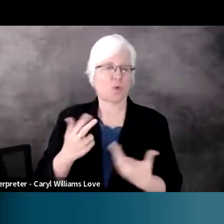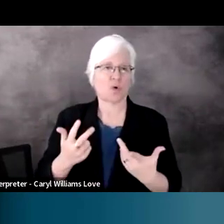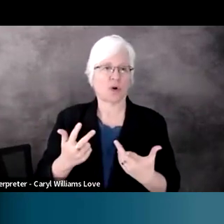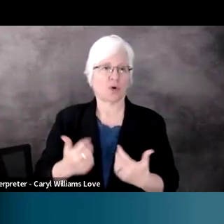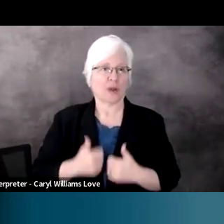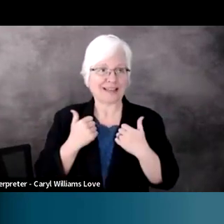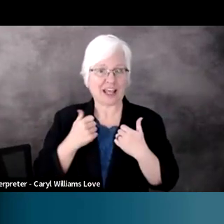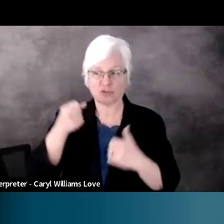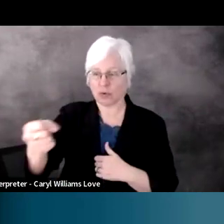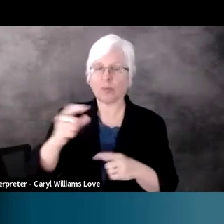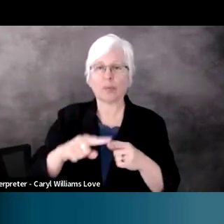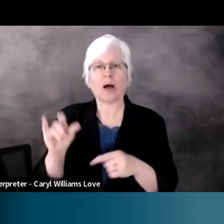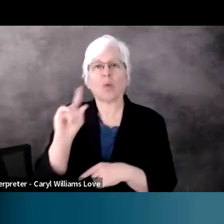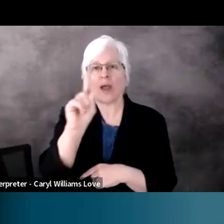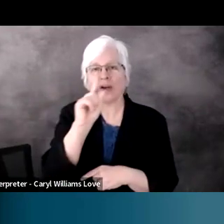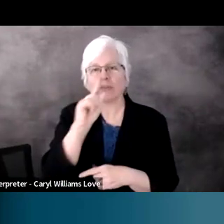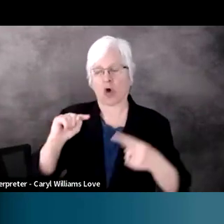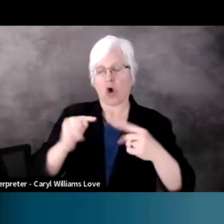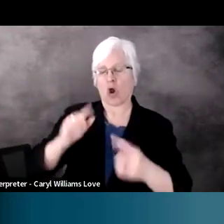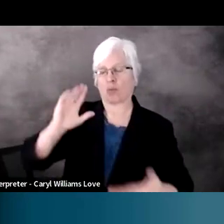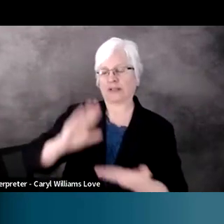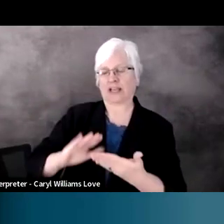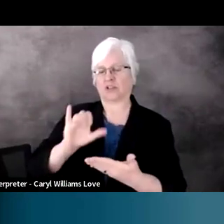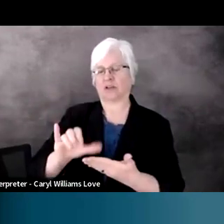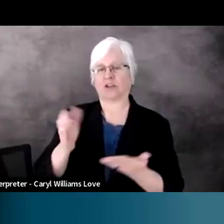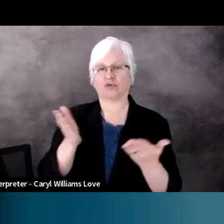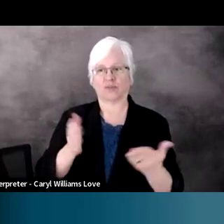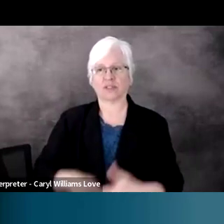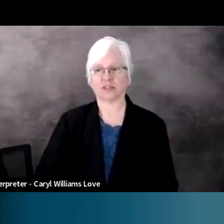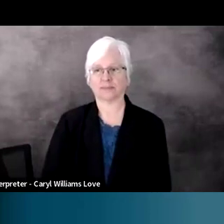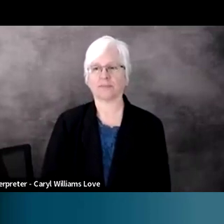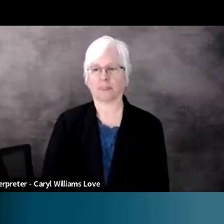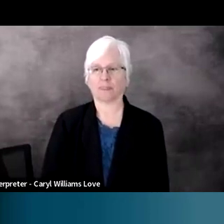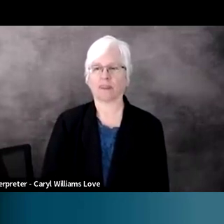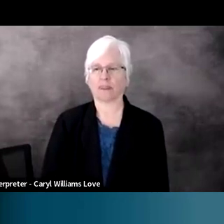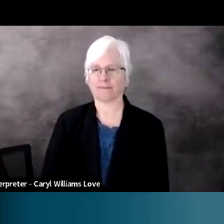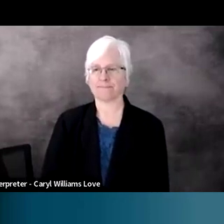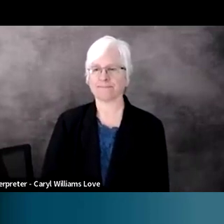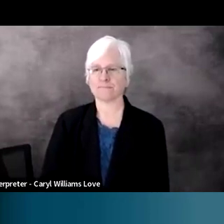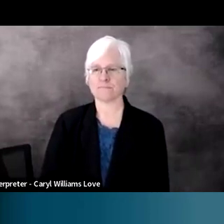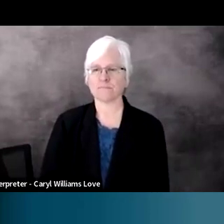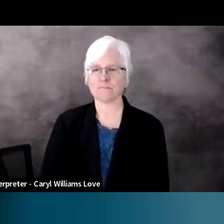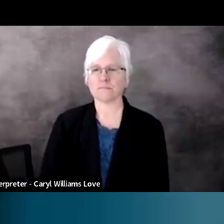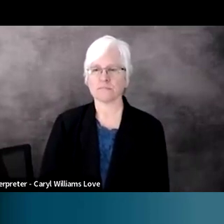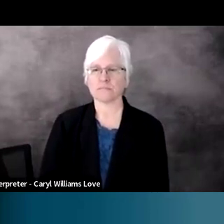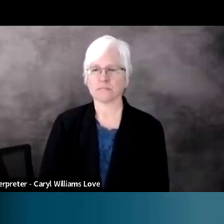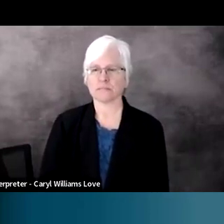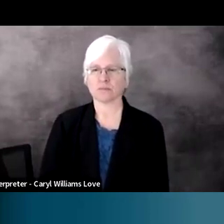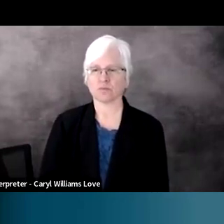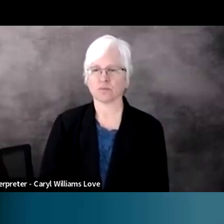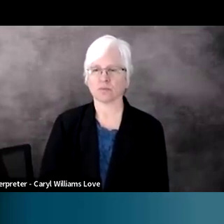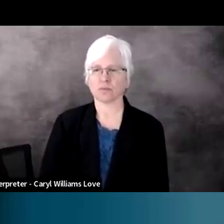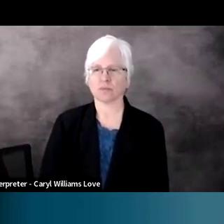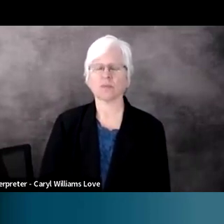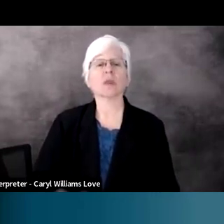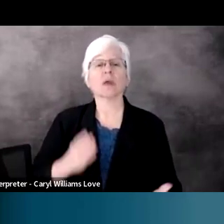Thank you, Dr. Owens. I think it would be good, and maybe this is